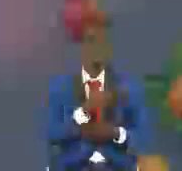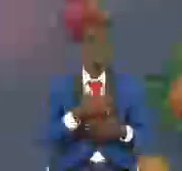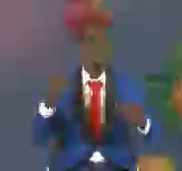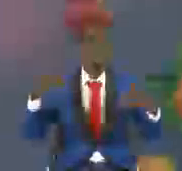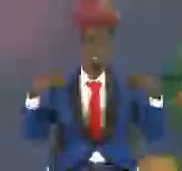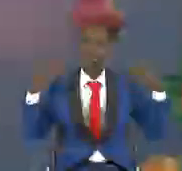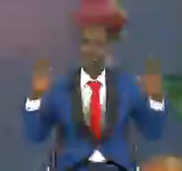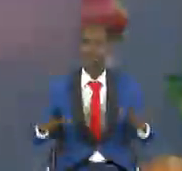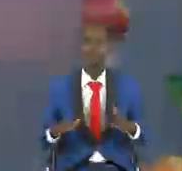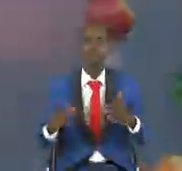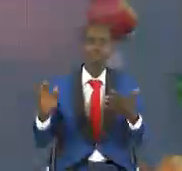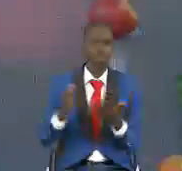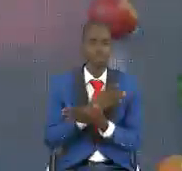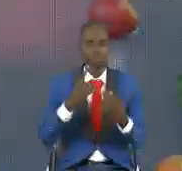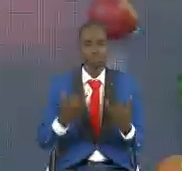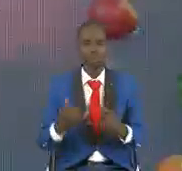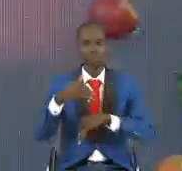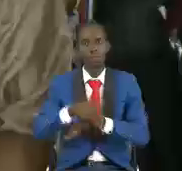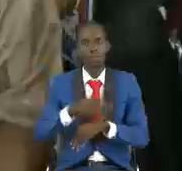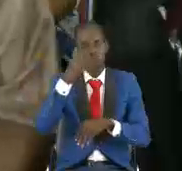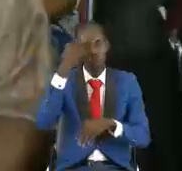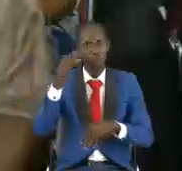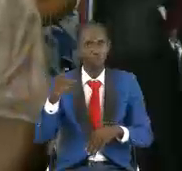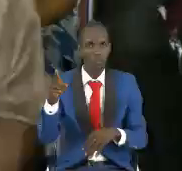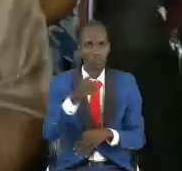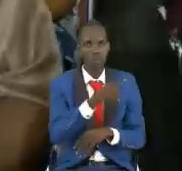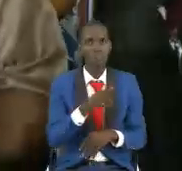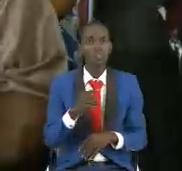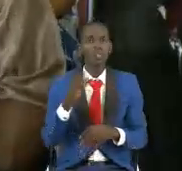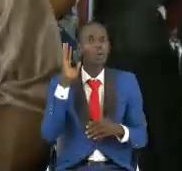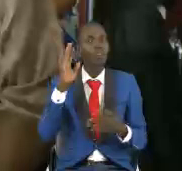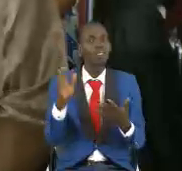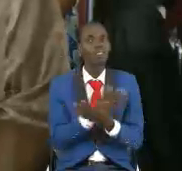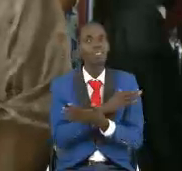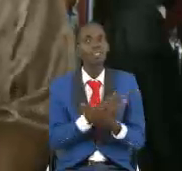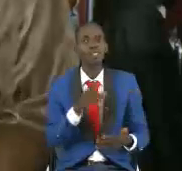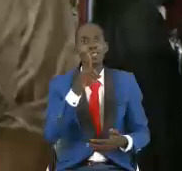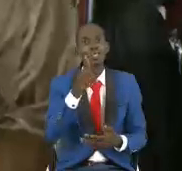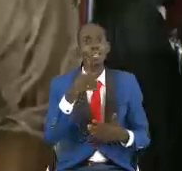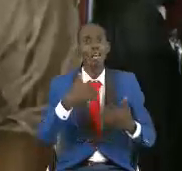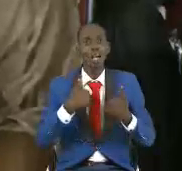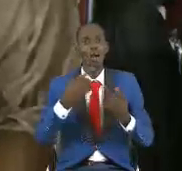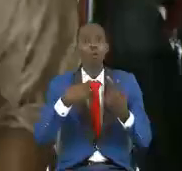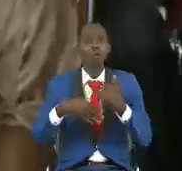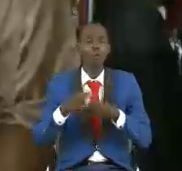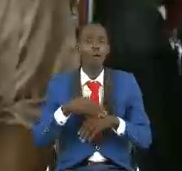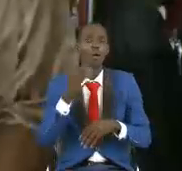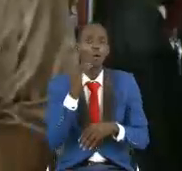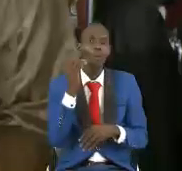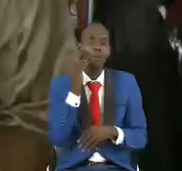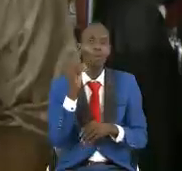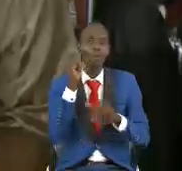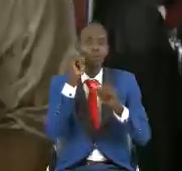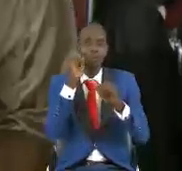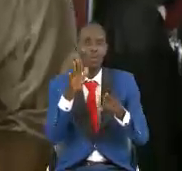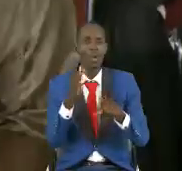tonight because of you. He has come back home. She has come back home. And there'll